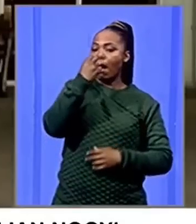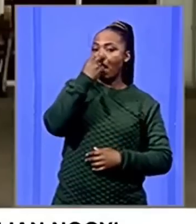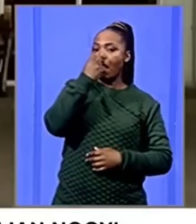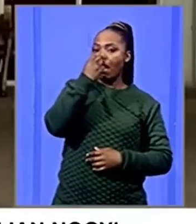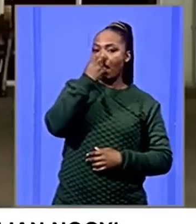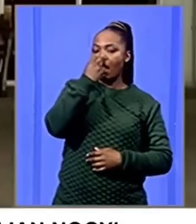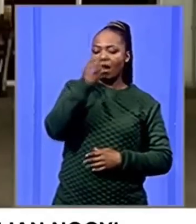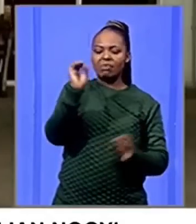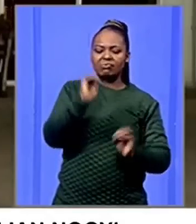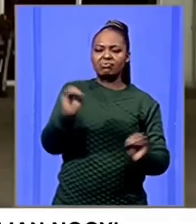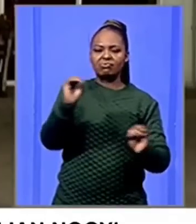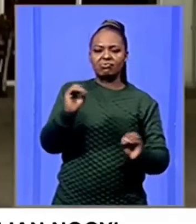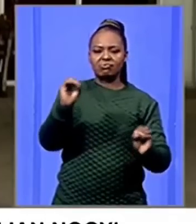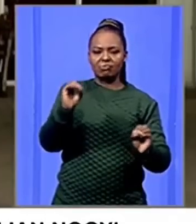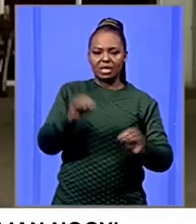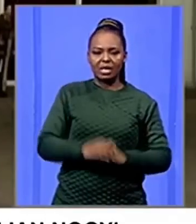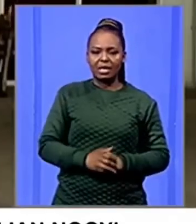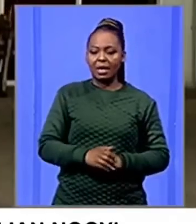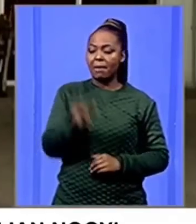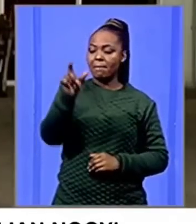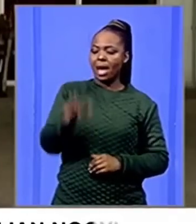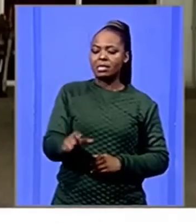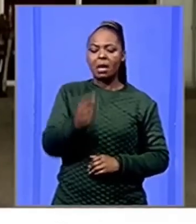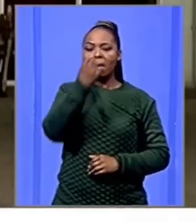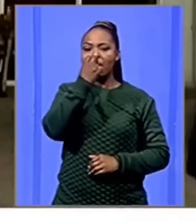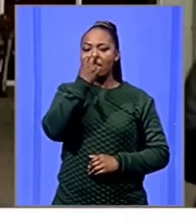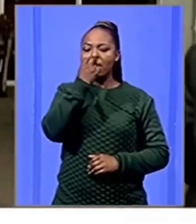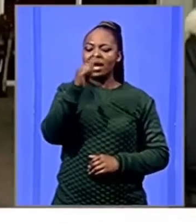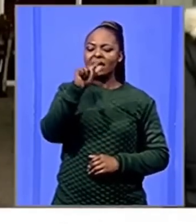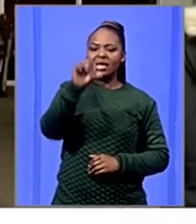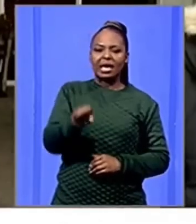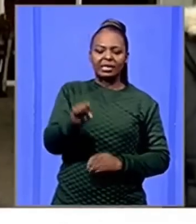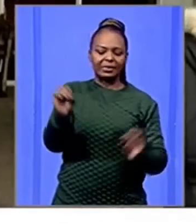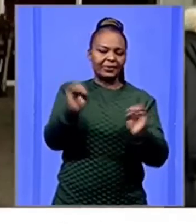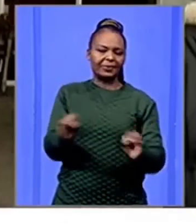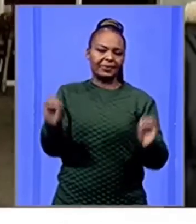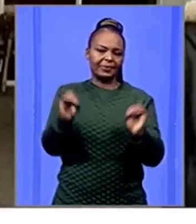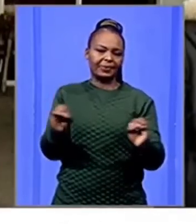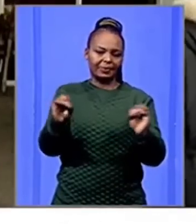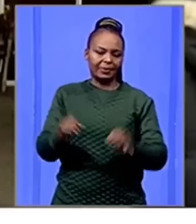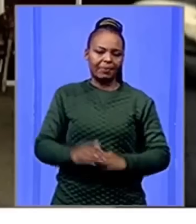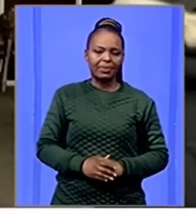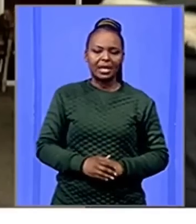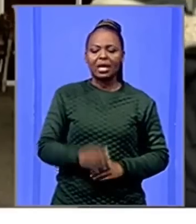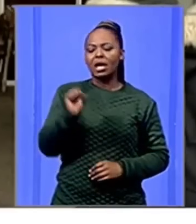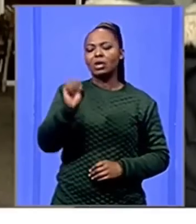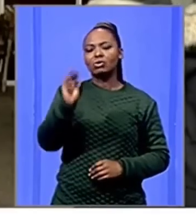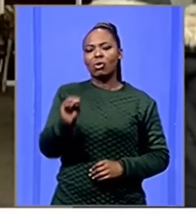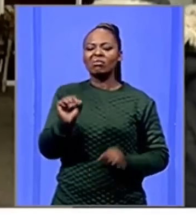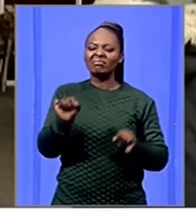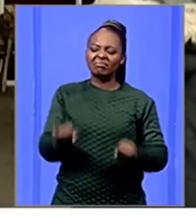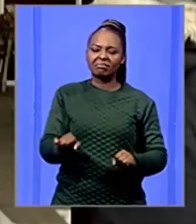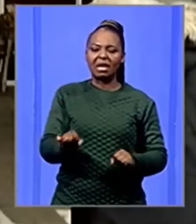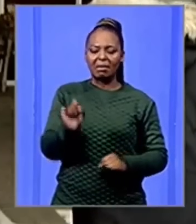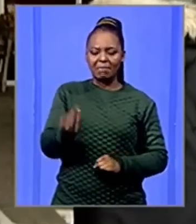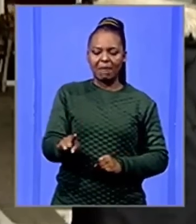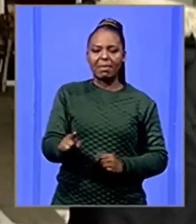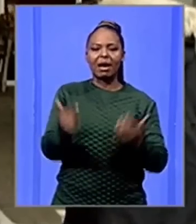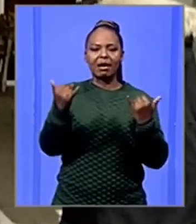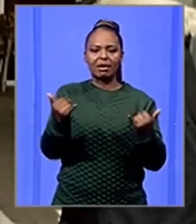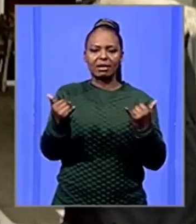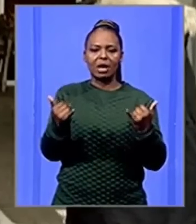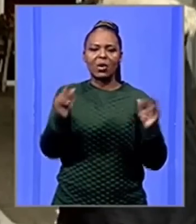wa bileng le bothata ba gase kapa be le inhalation at all. So ke yona ka mokgwa re leng ka teng